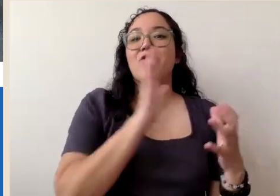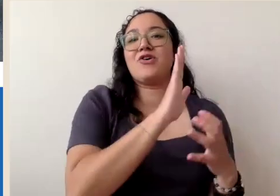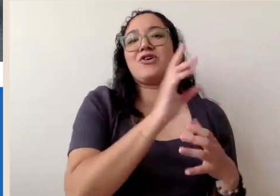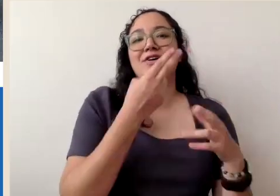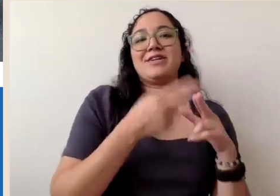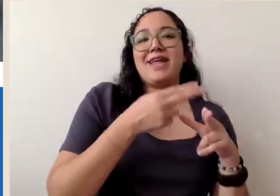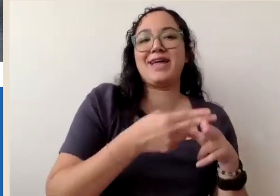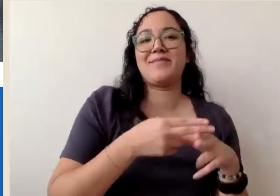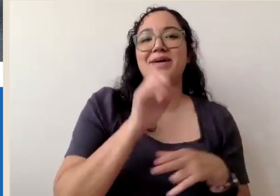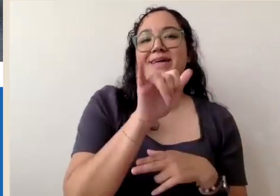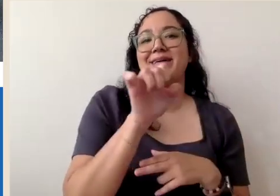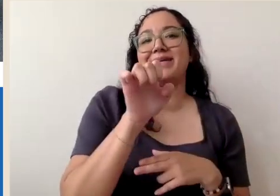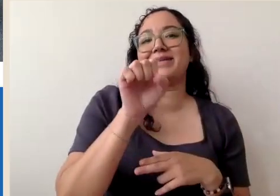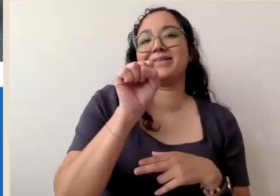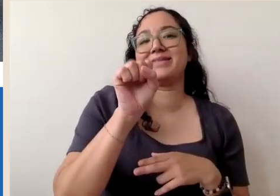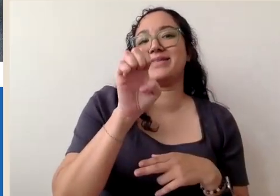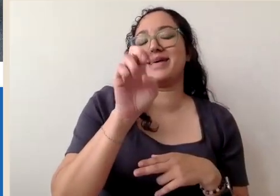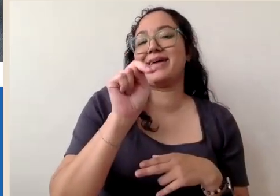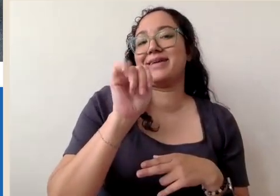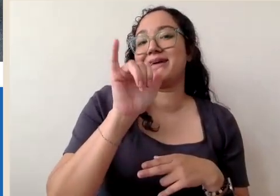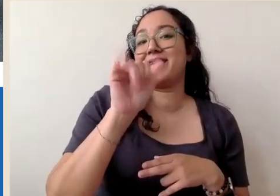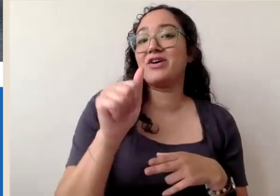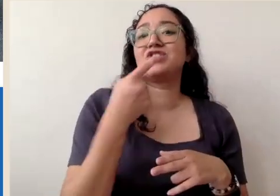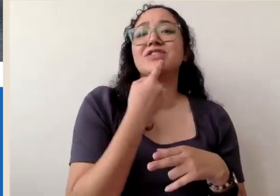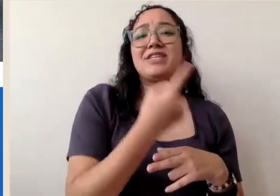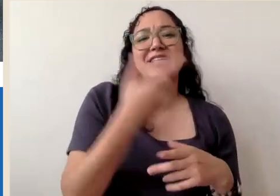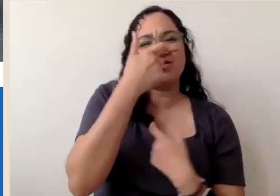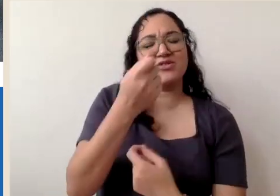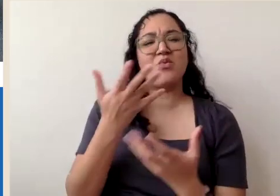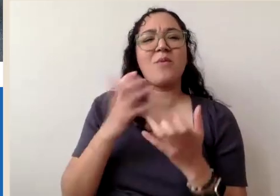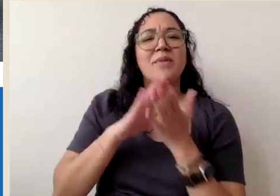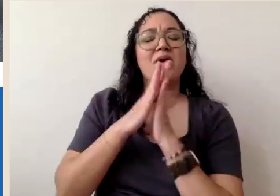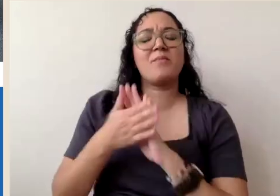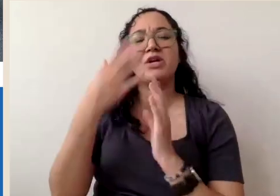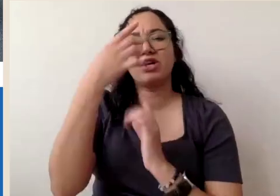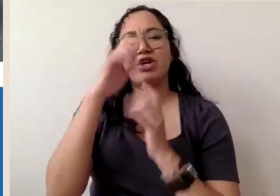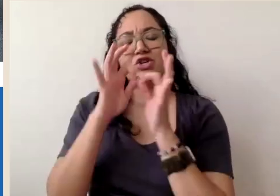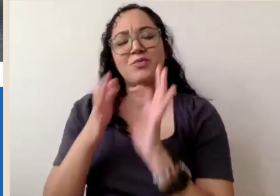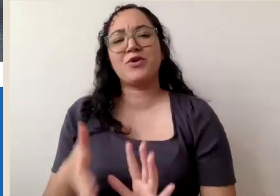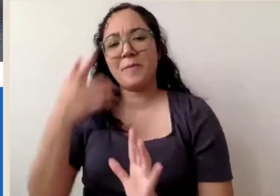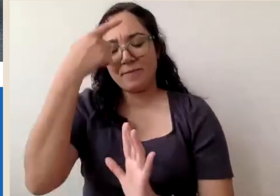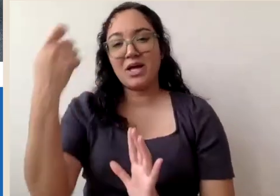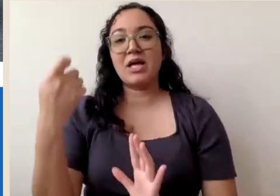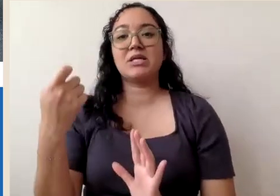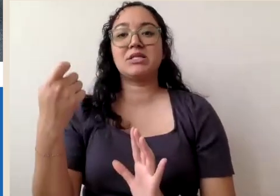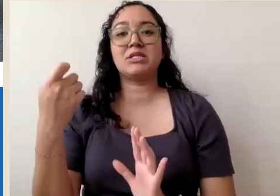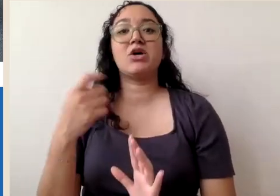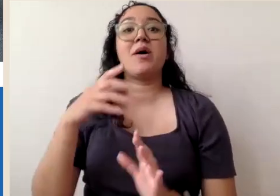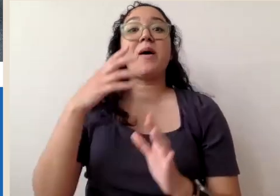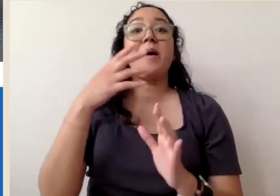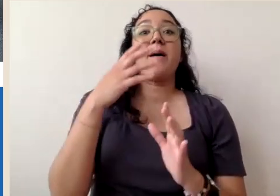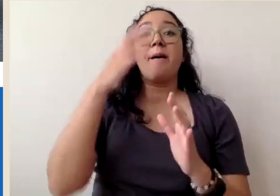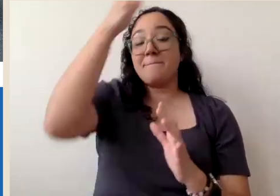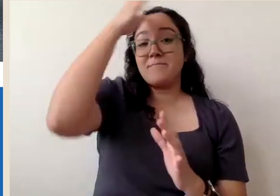Yesenia. And Yesenia wrote that she was interested in becoming an interpreter because Her parents were going to be deported back